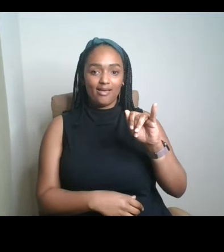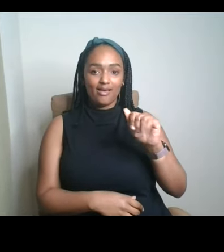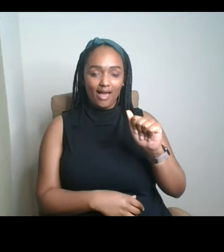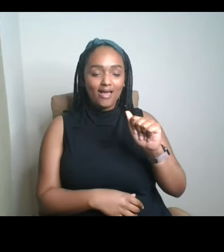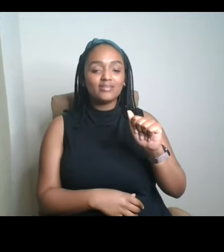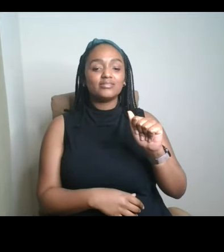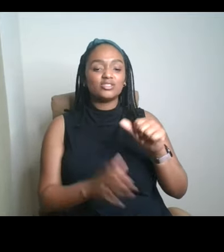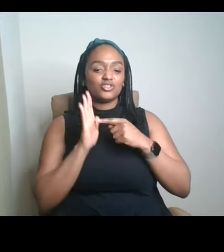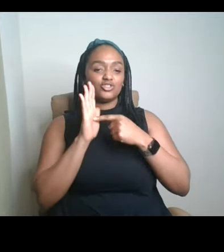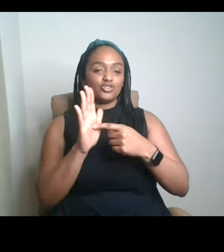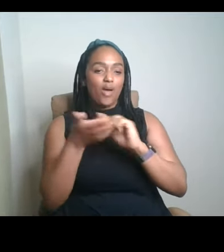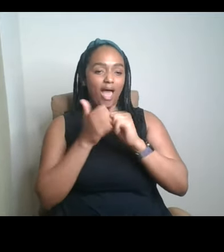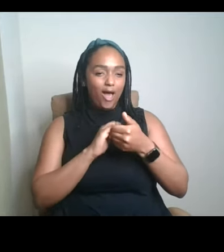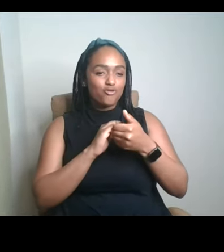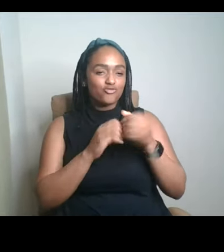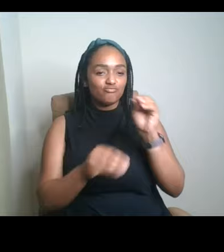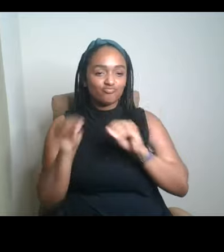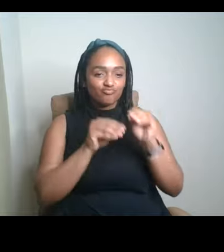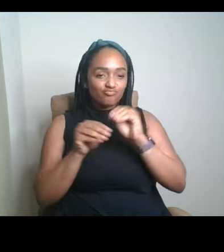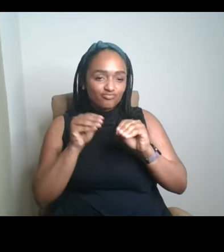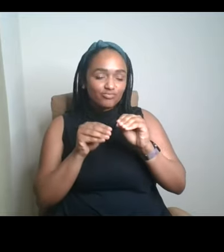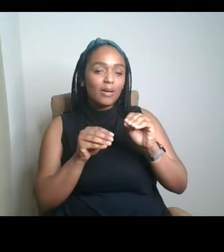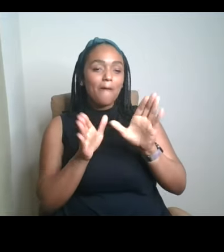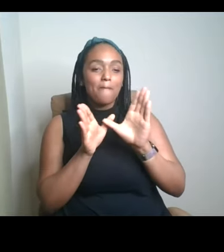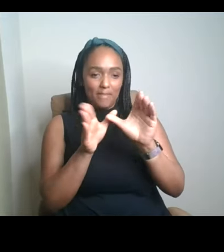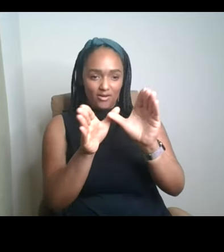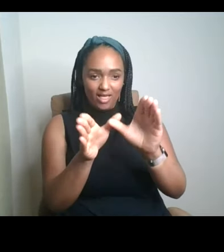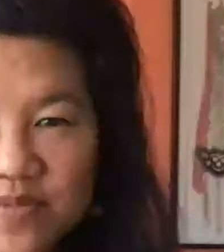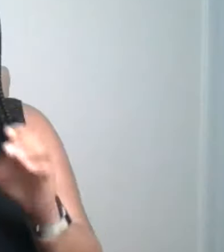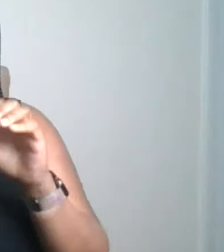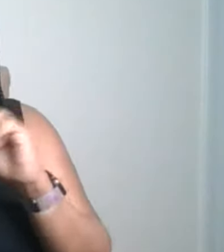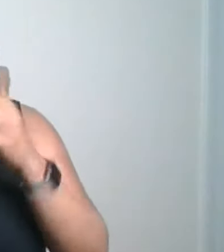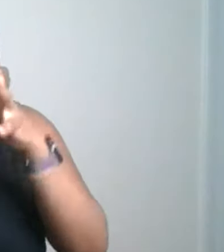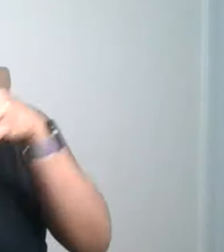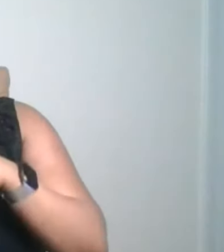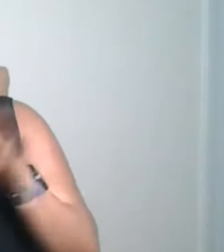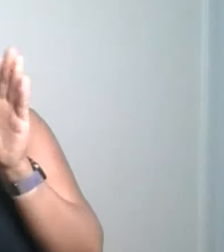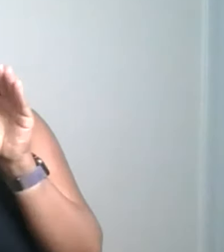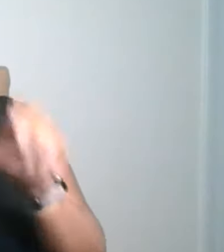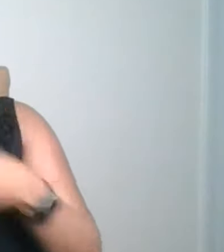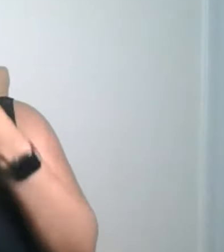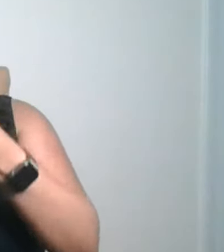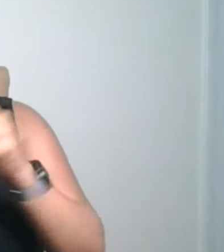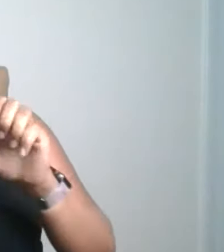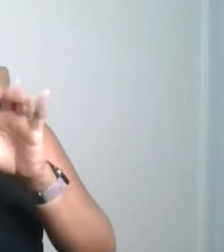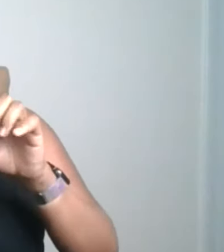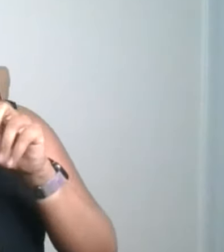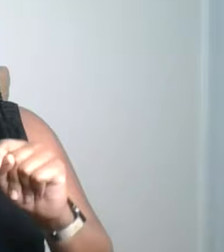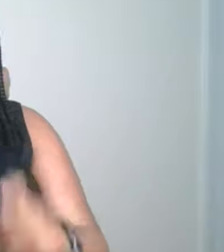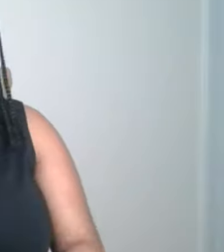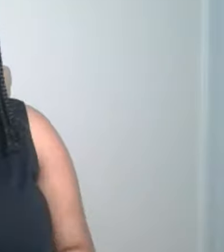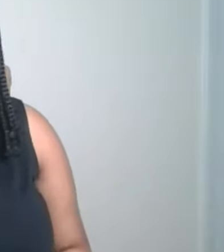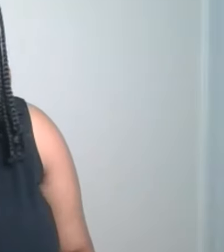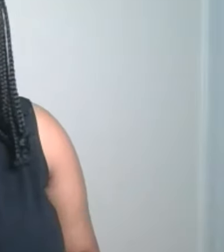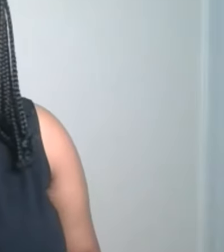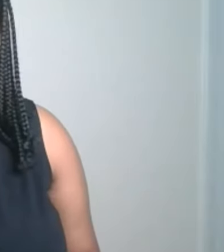could actually be a part of the butterfly effect. And then we're gonna go for some questions and answers with them all,